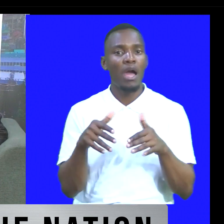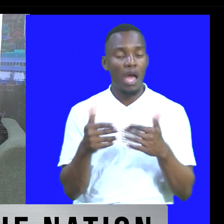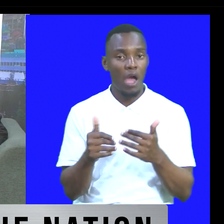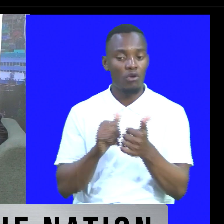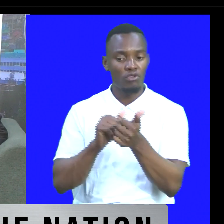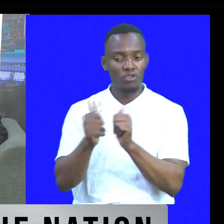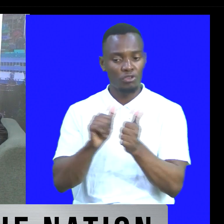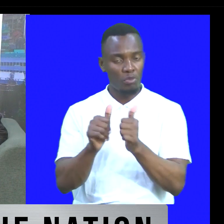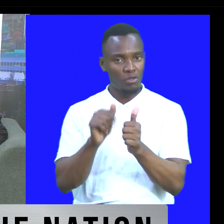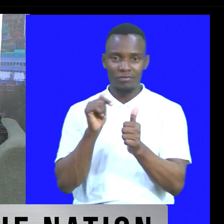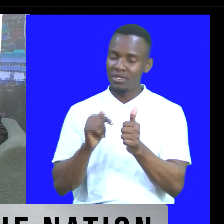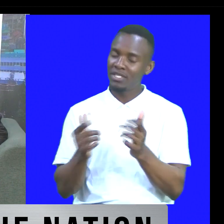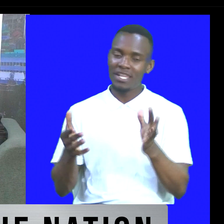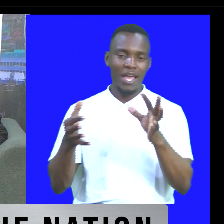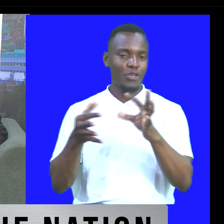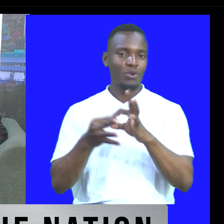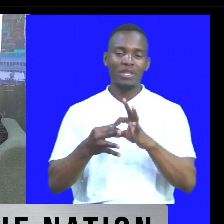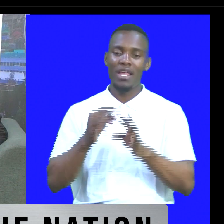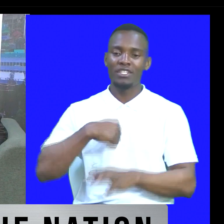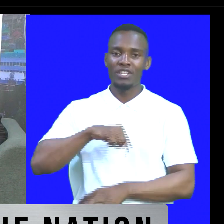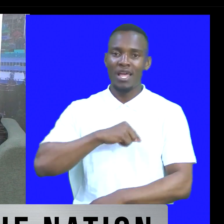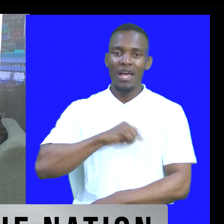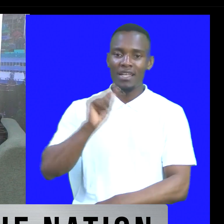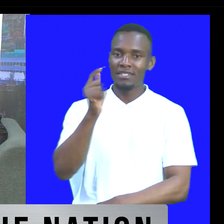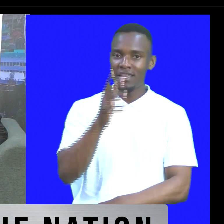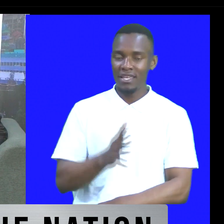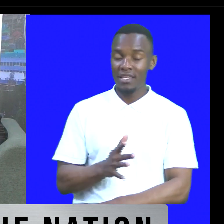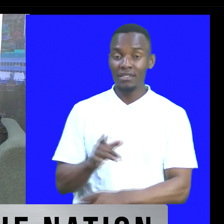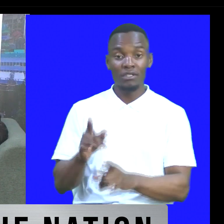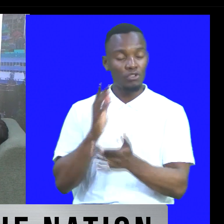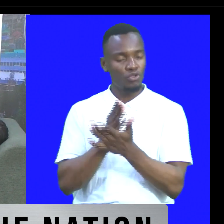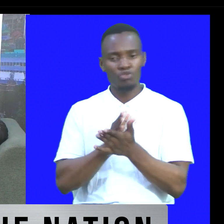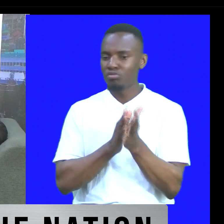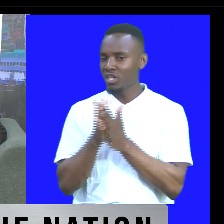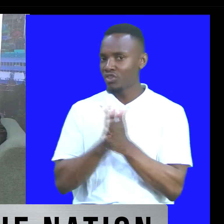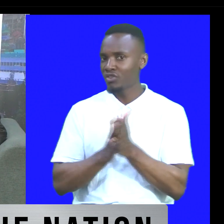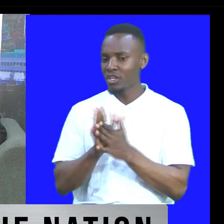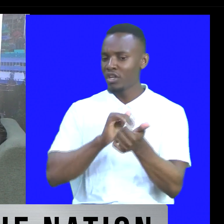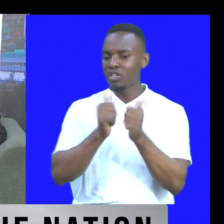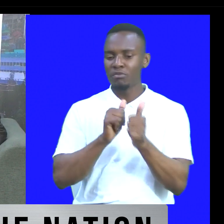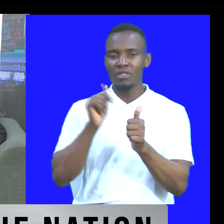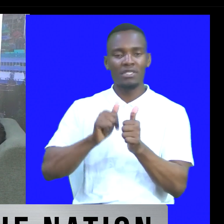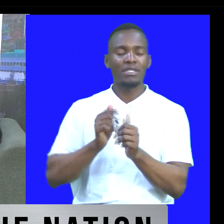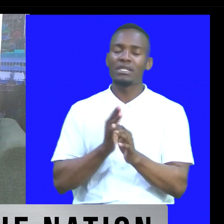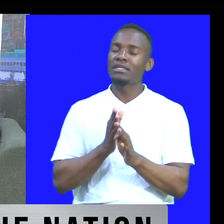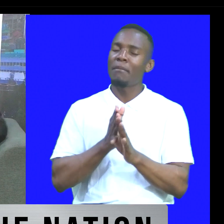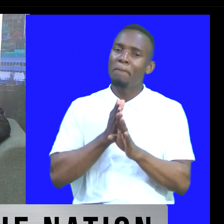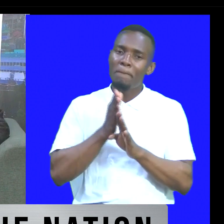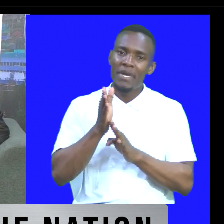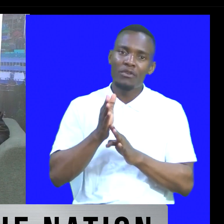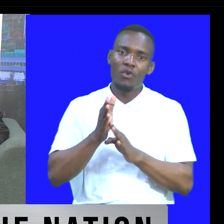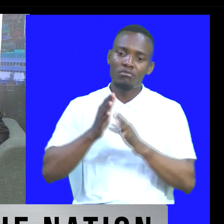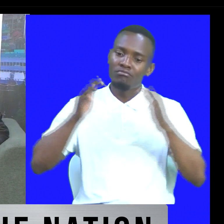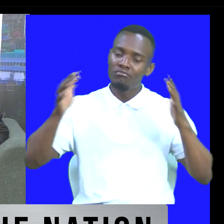sports unites us as Kenyans. Yeah, it's interesting. Sports is a major issue. Right. I'll tell you one story that